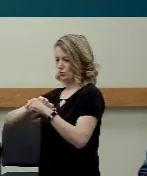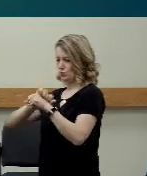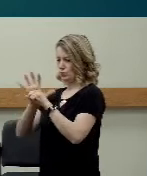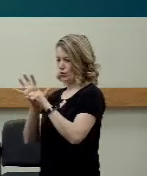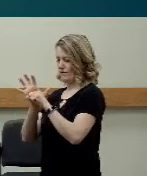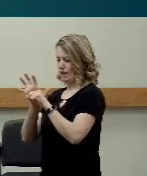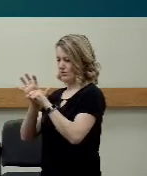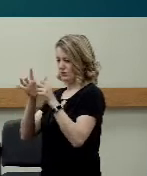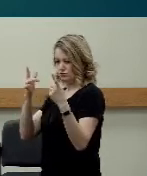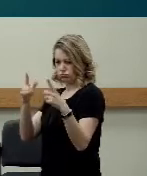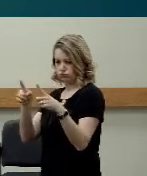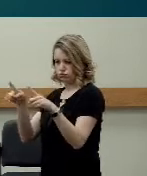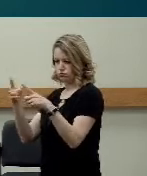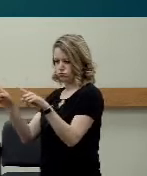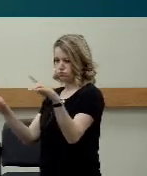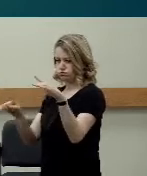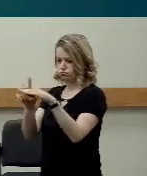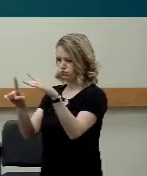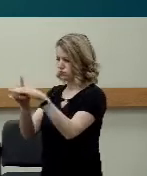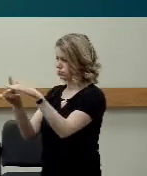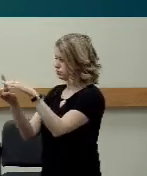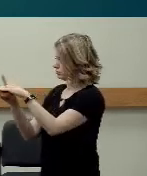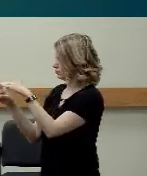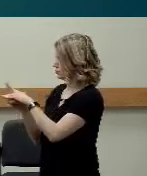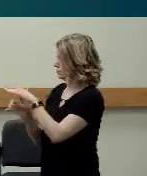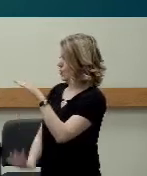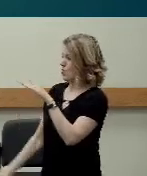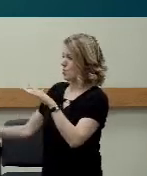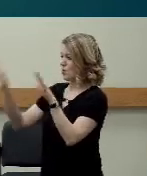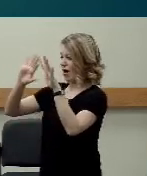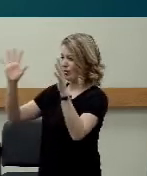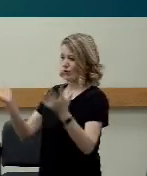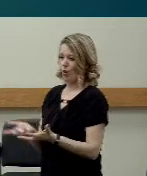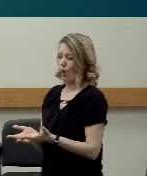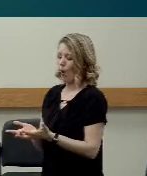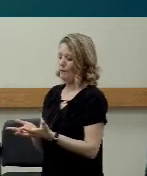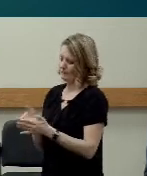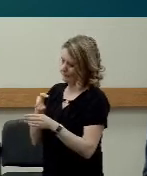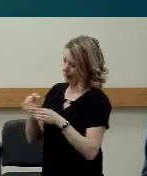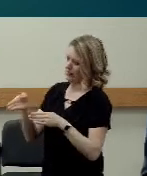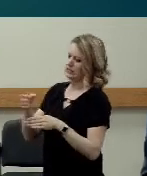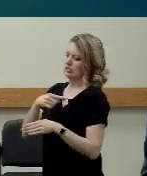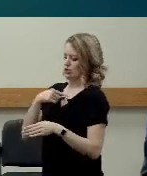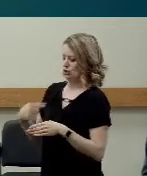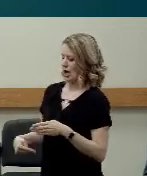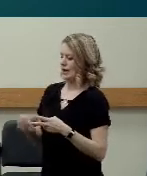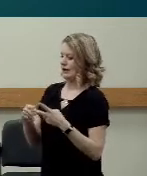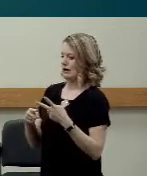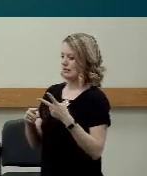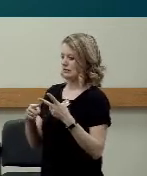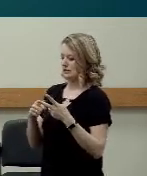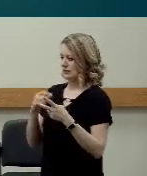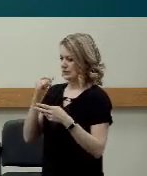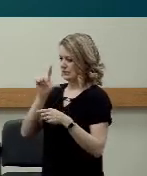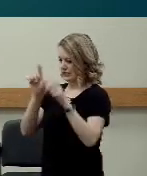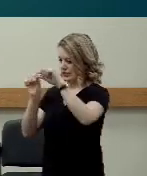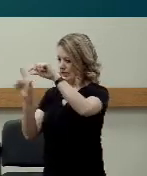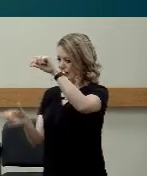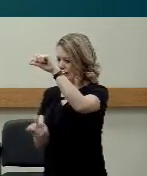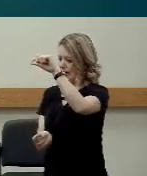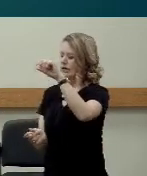coronavirus activity around the globe, primarily China, Italy, Spain, some early outbreaks